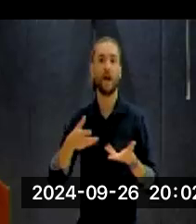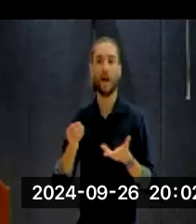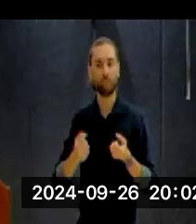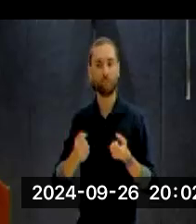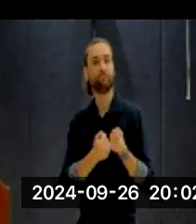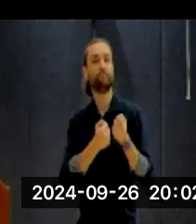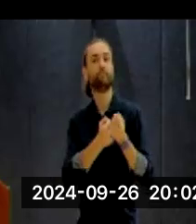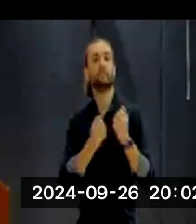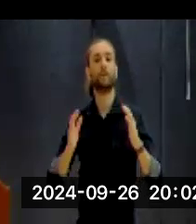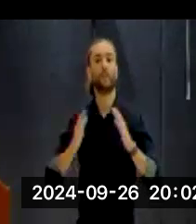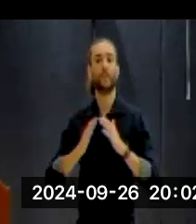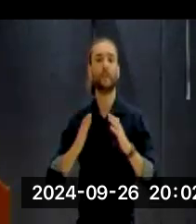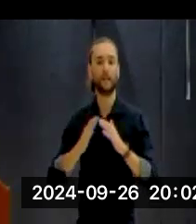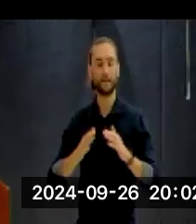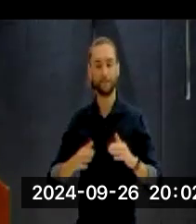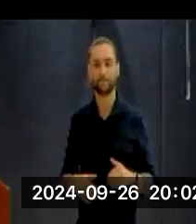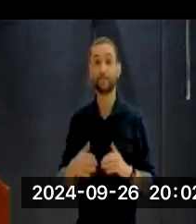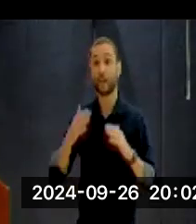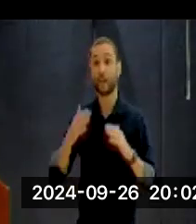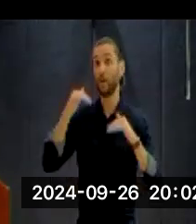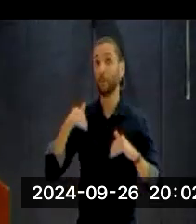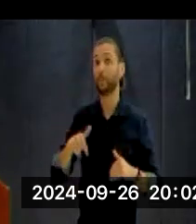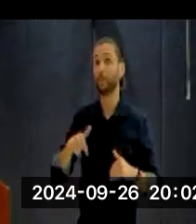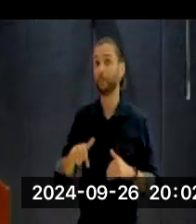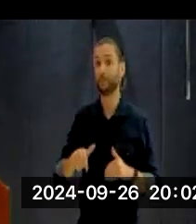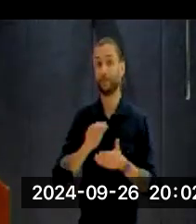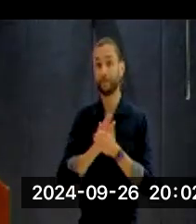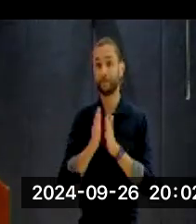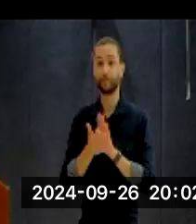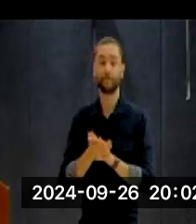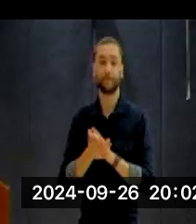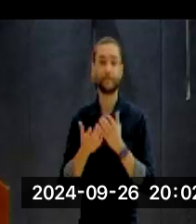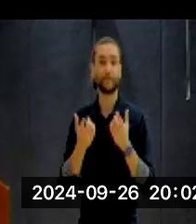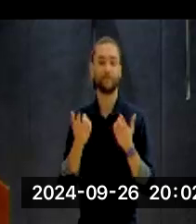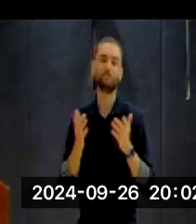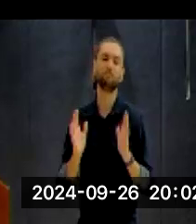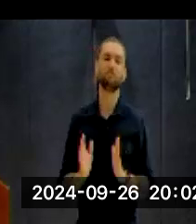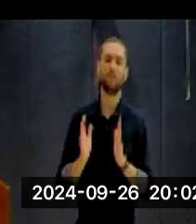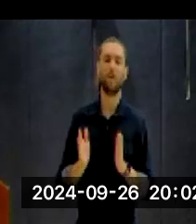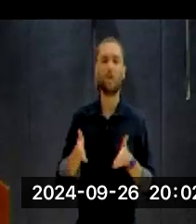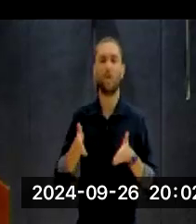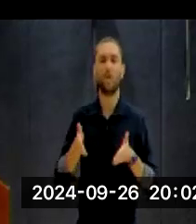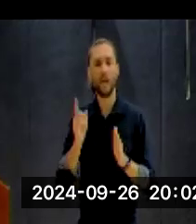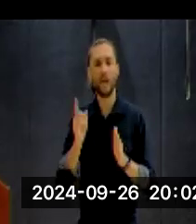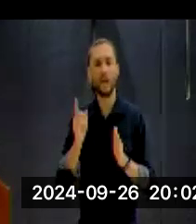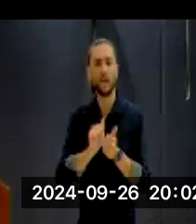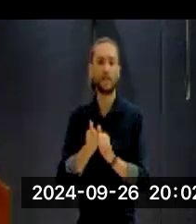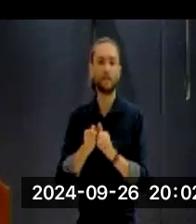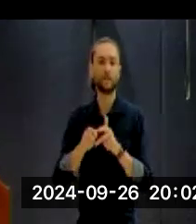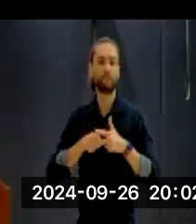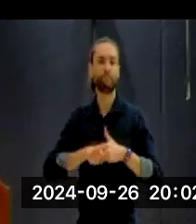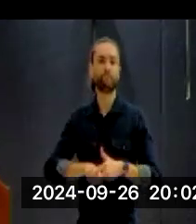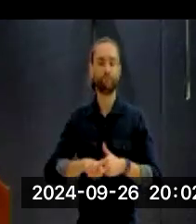community. I hope that this can be a small step for change.